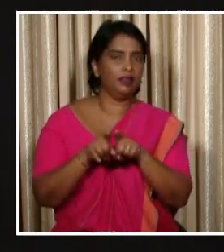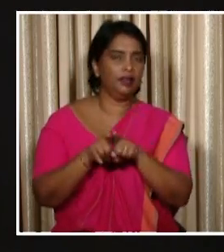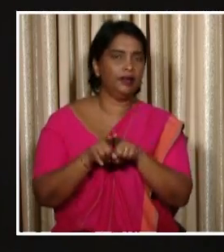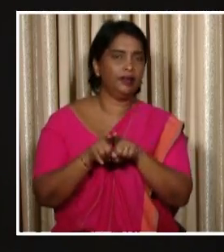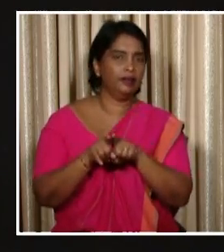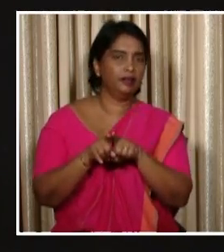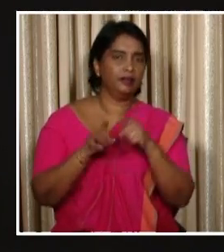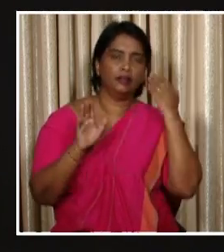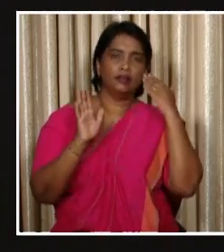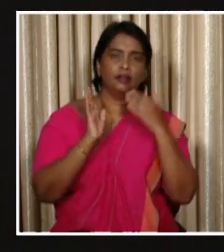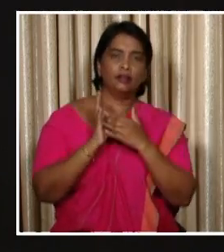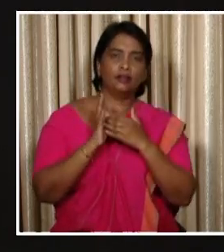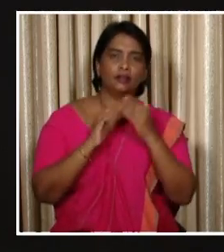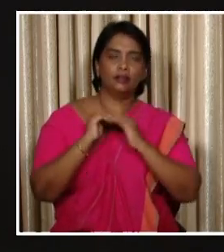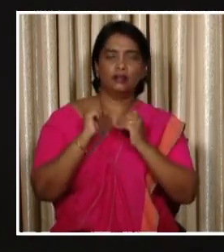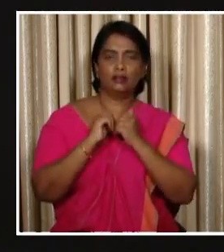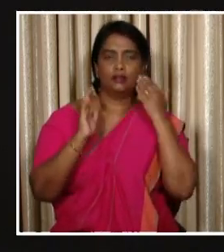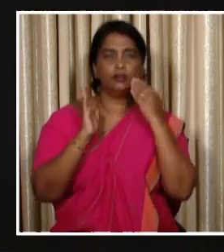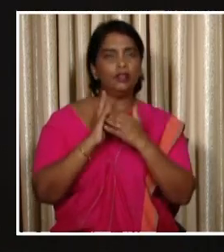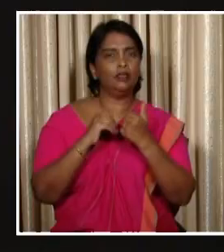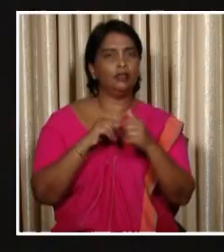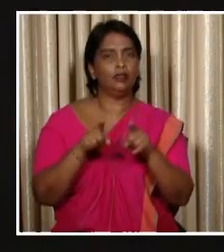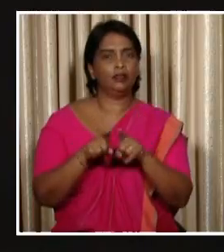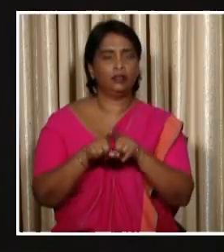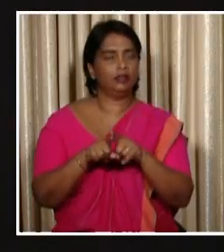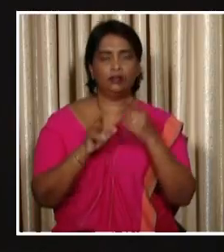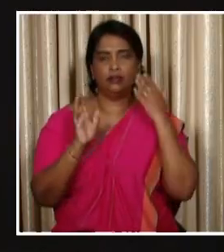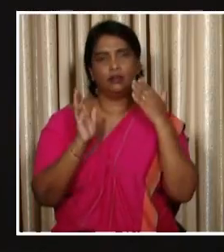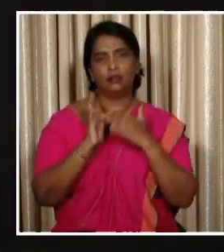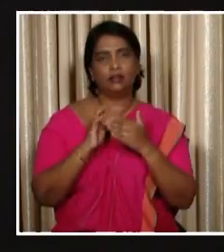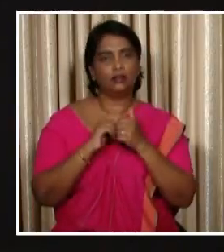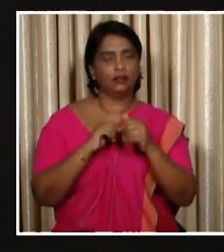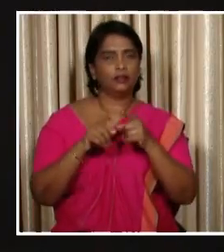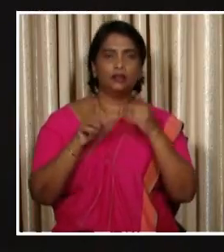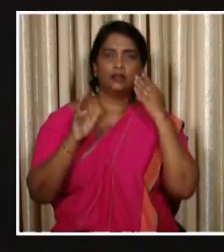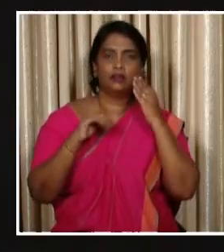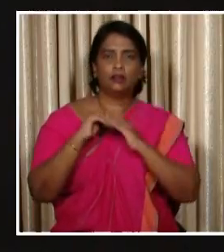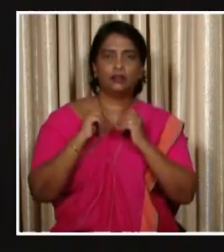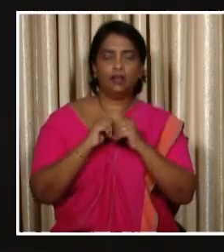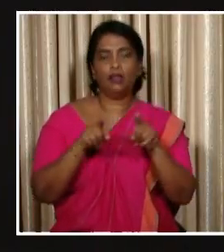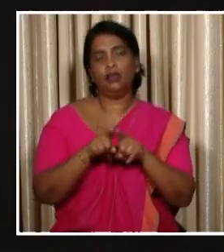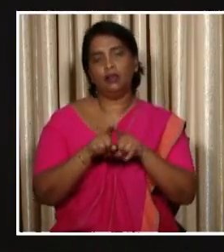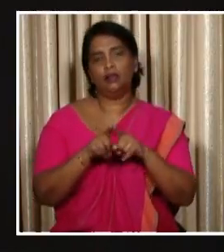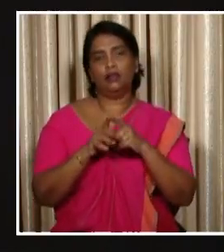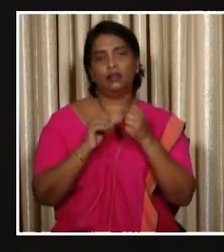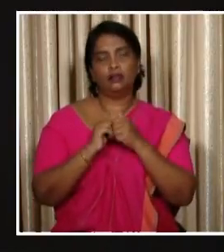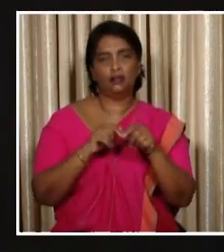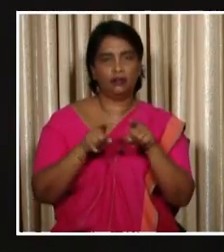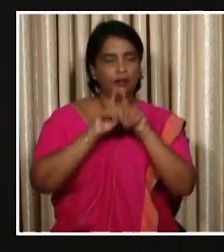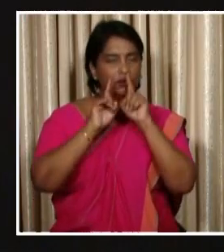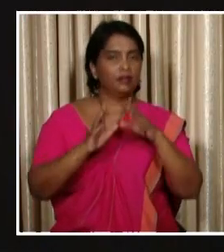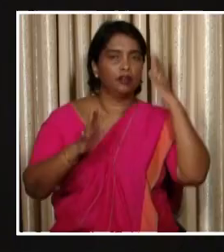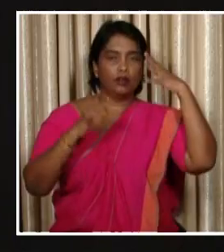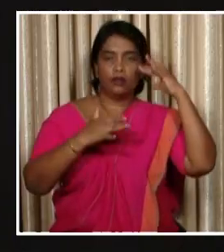our initiatives relating to climate resilience activities, and the Sri Lankan scientists' contribution to those